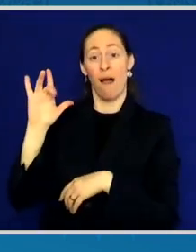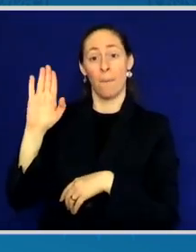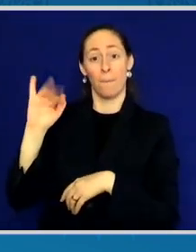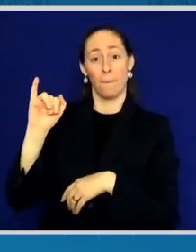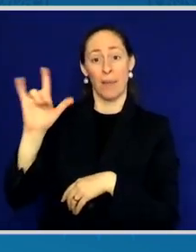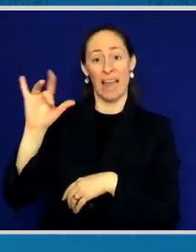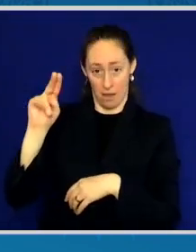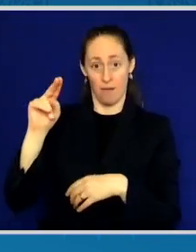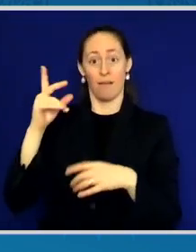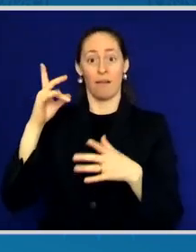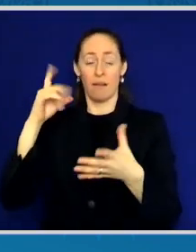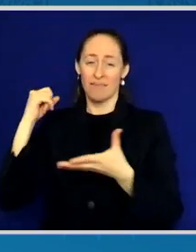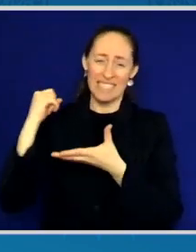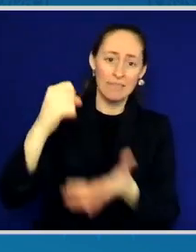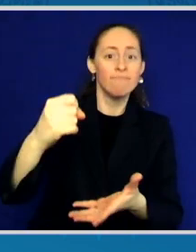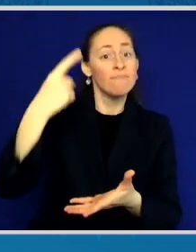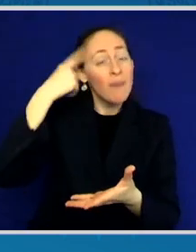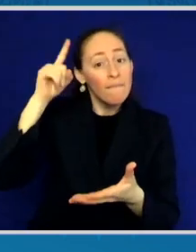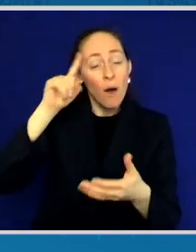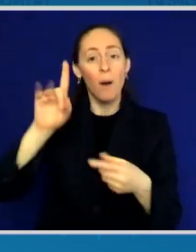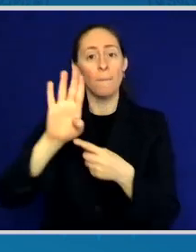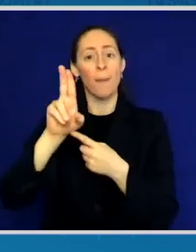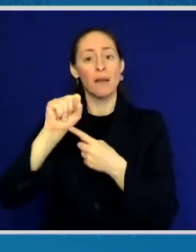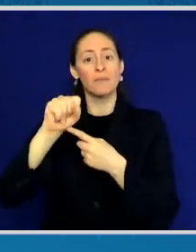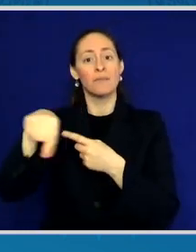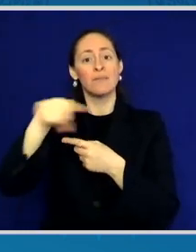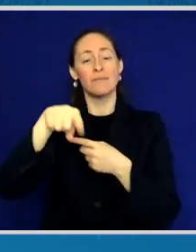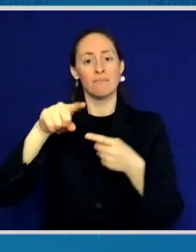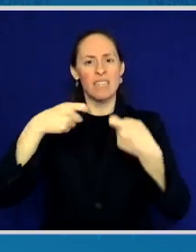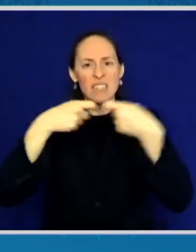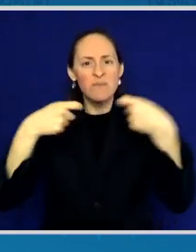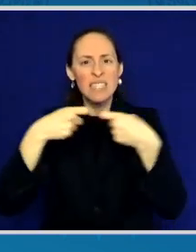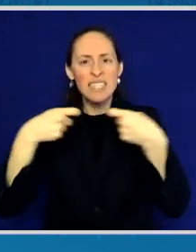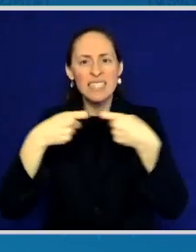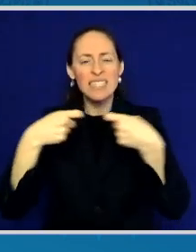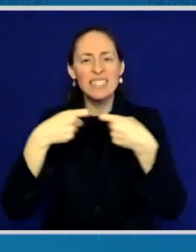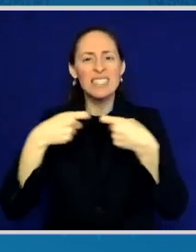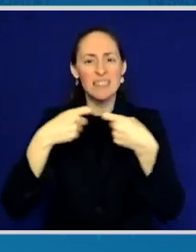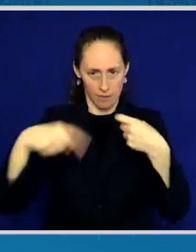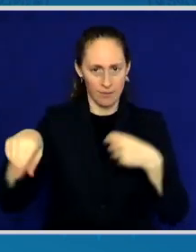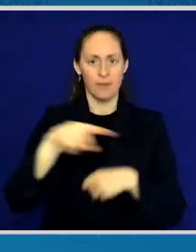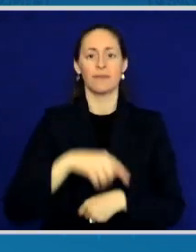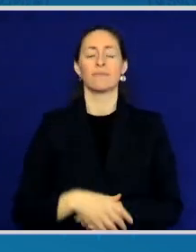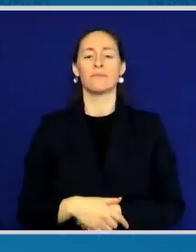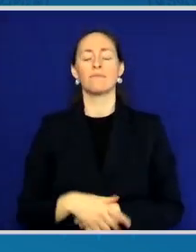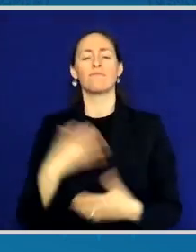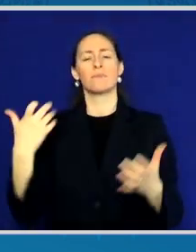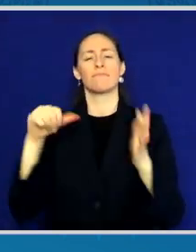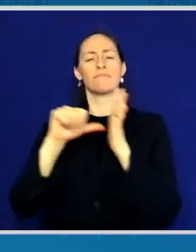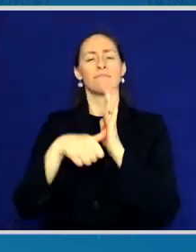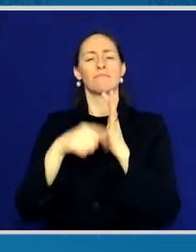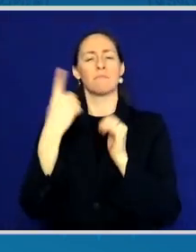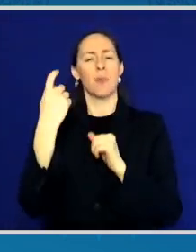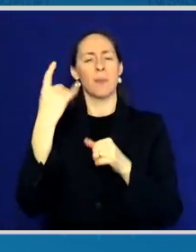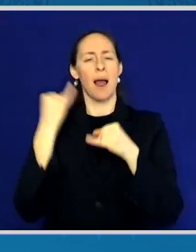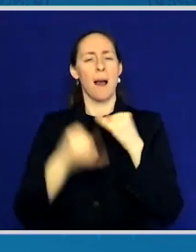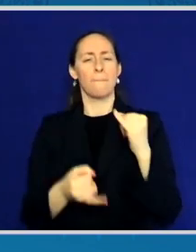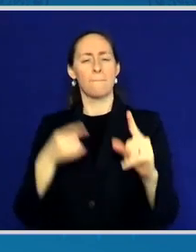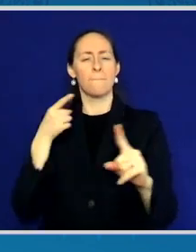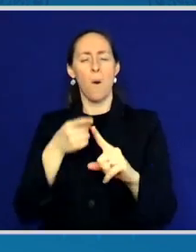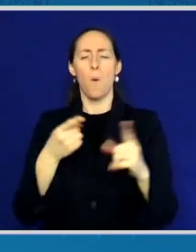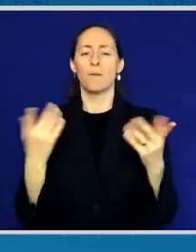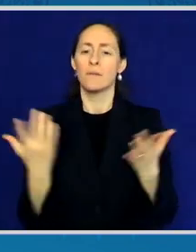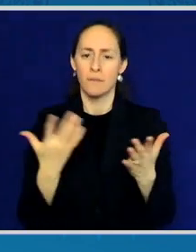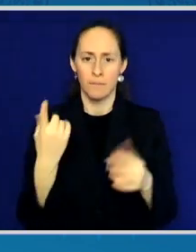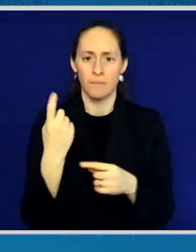buses, something that we talked about here, Mr. Haley. And then there is the last point that I'll make about transit being good